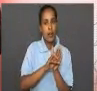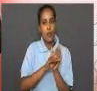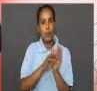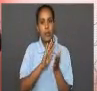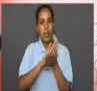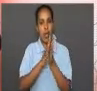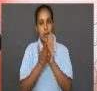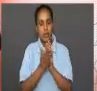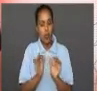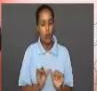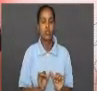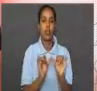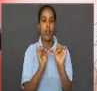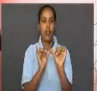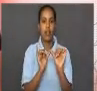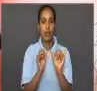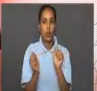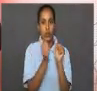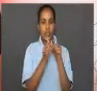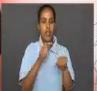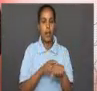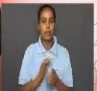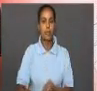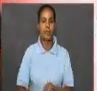becomes constant with time.